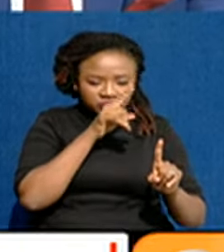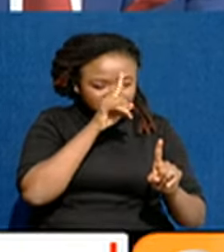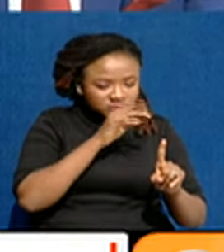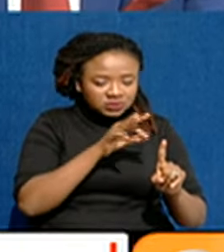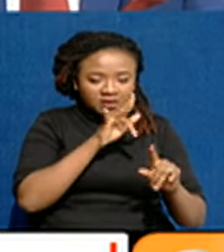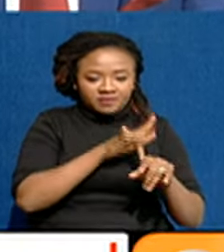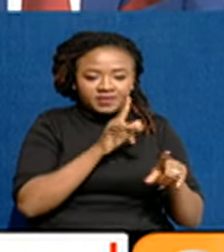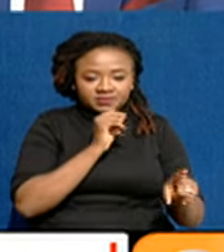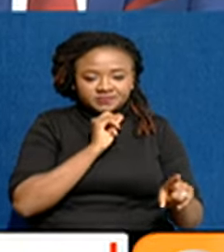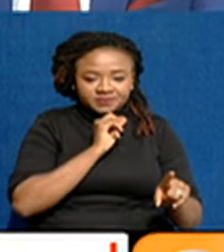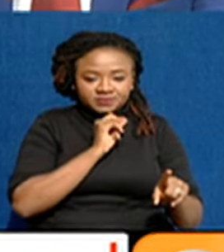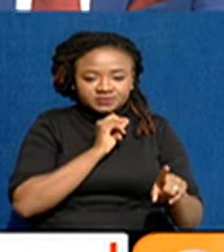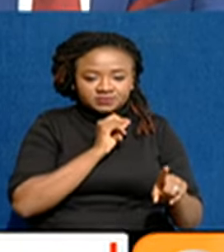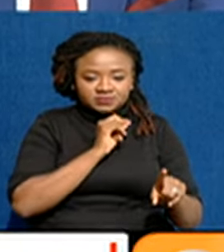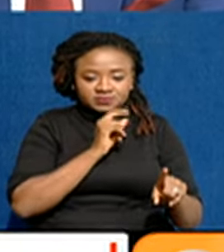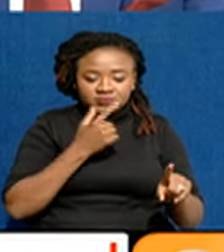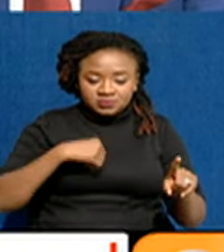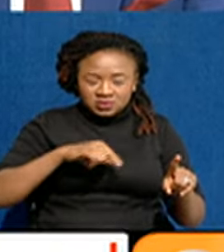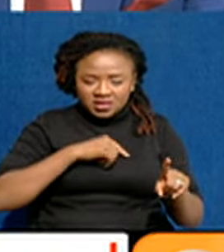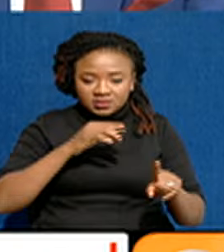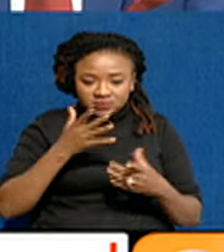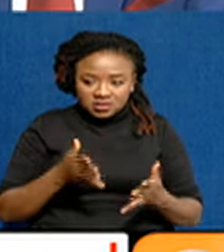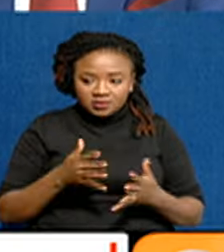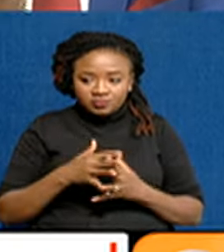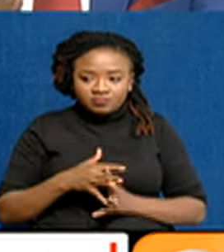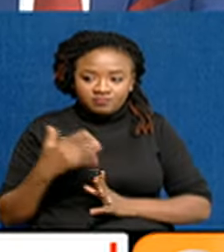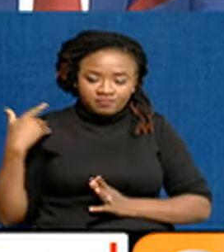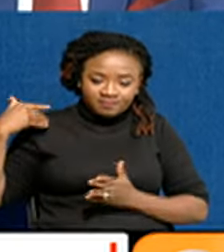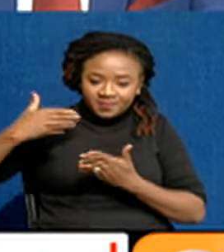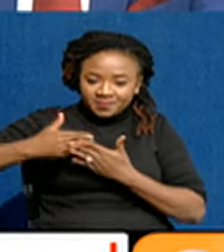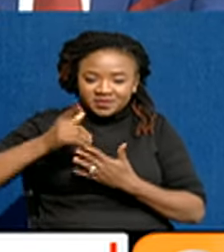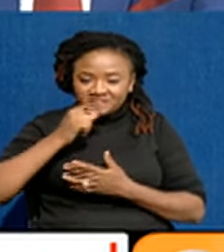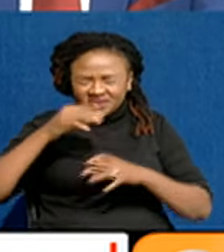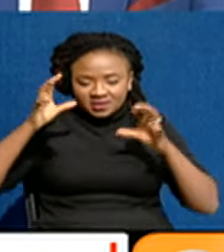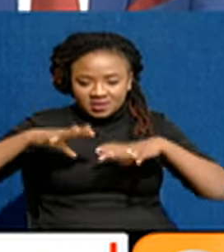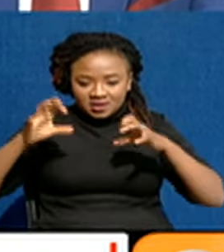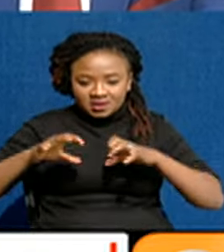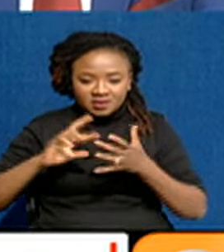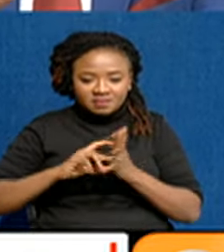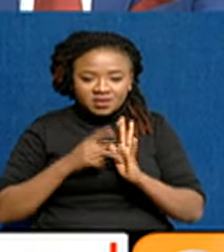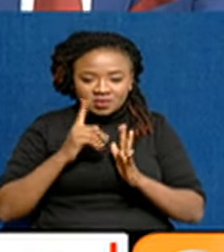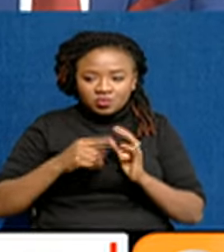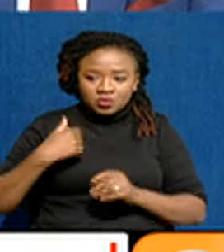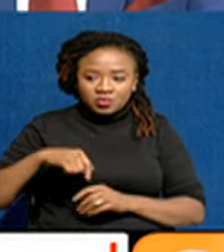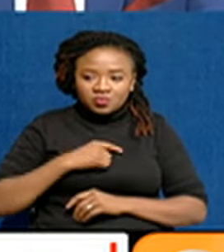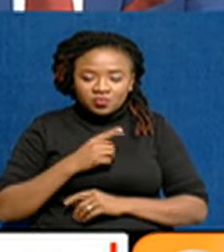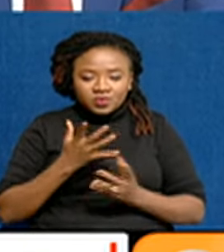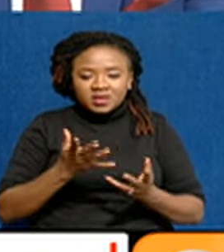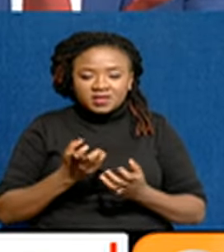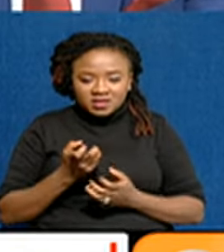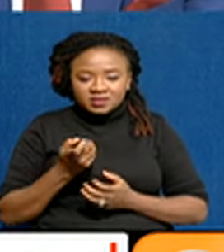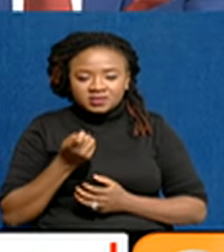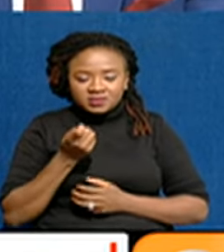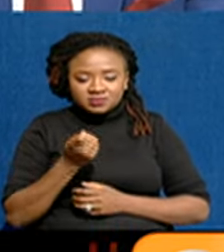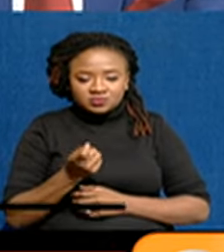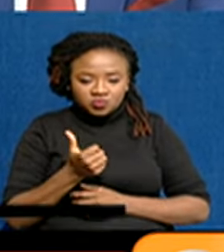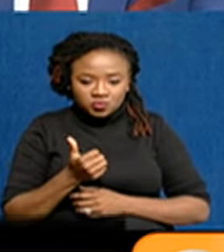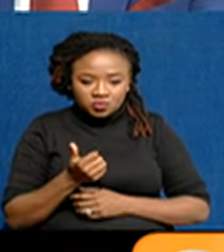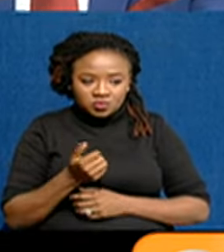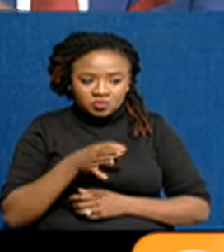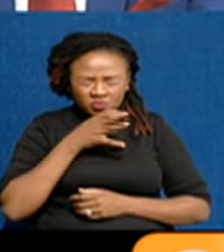said, we are coming from a wet season. So you only need a small amount of water over land and then flooding takes place. Yeah.